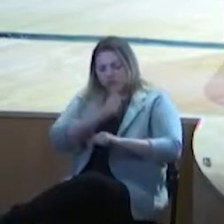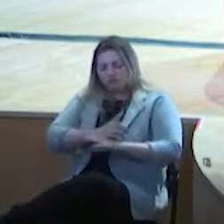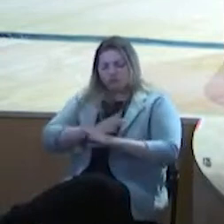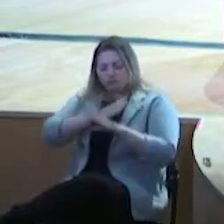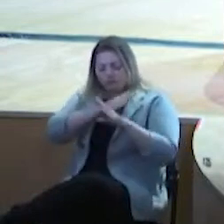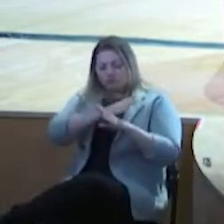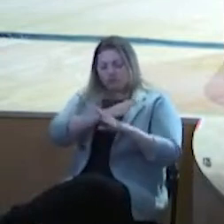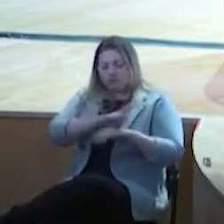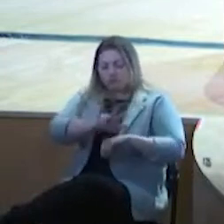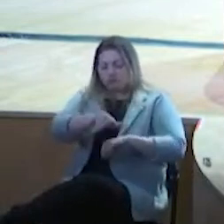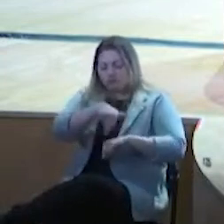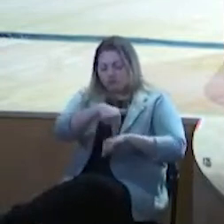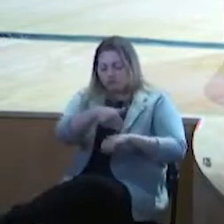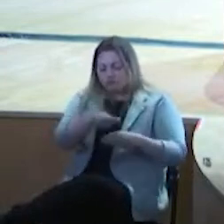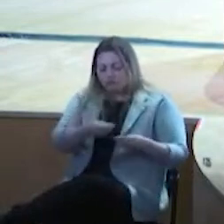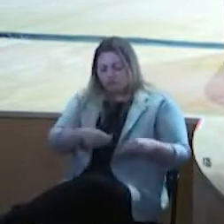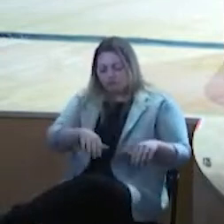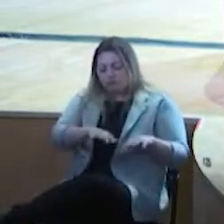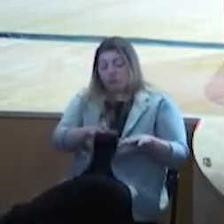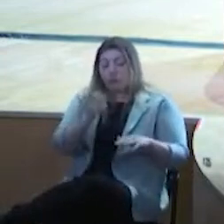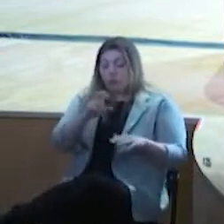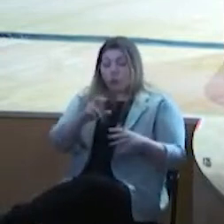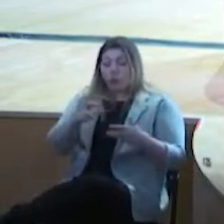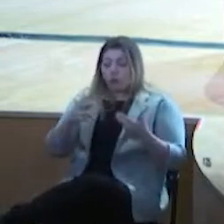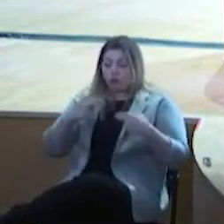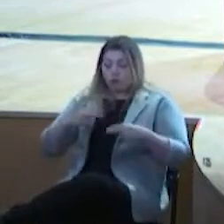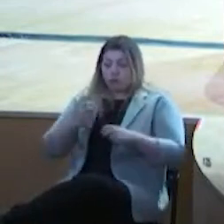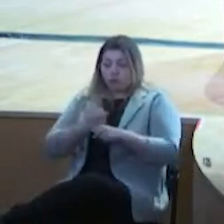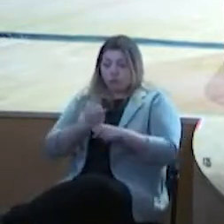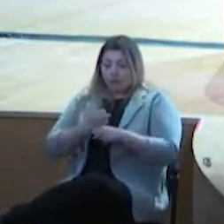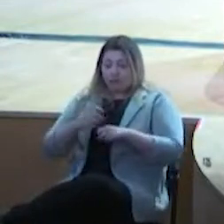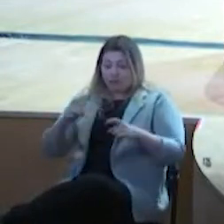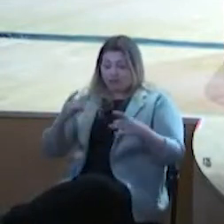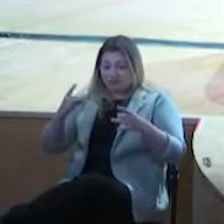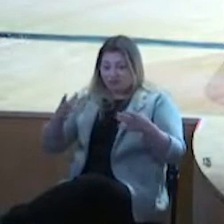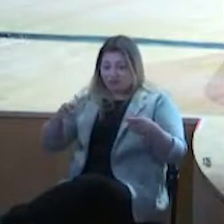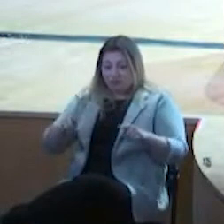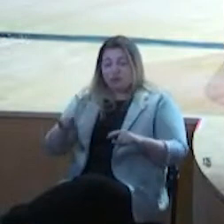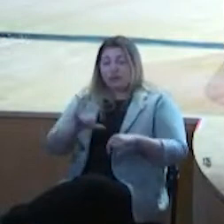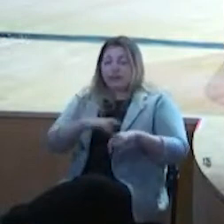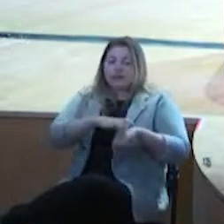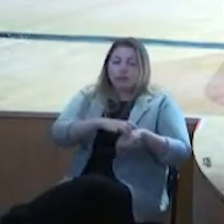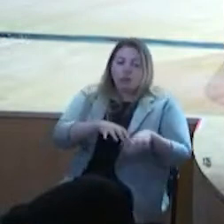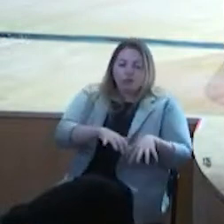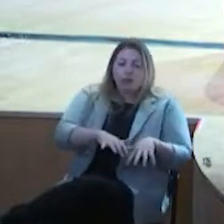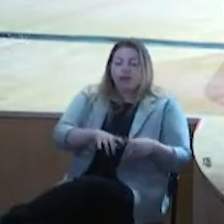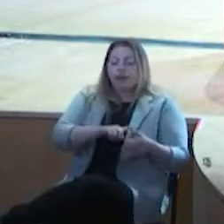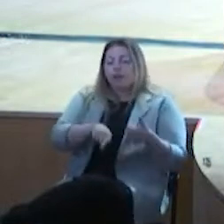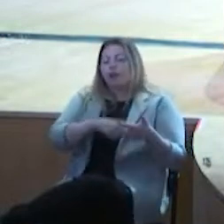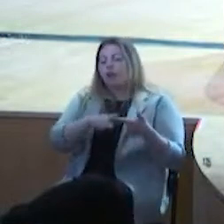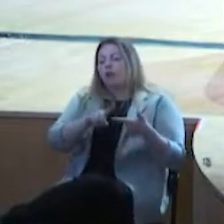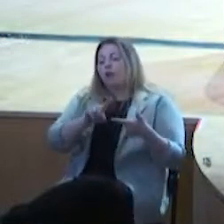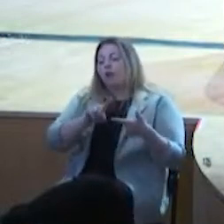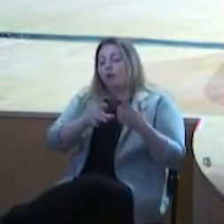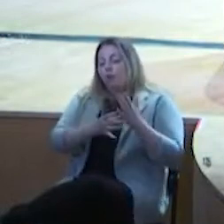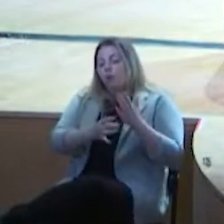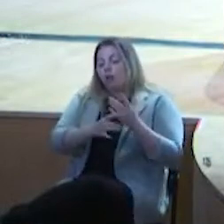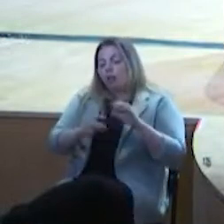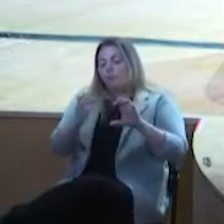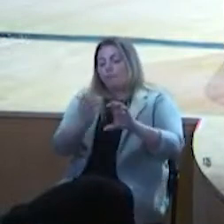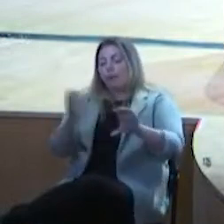a natural or man-made disaster like an earthquake, oil pipelines, other environmental issues?